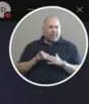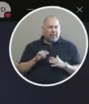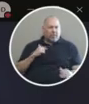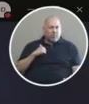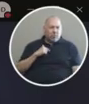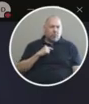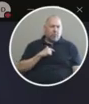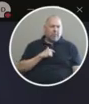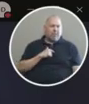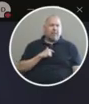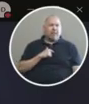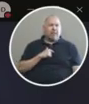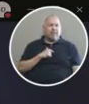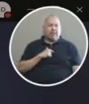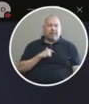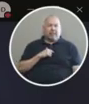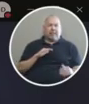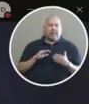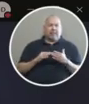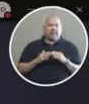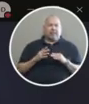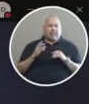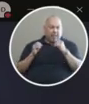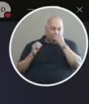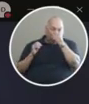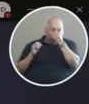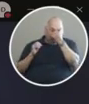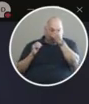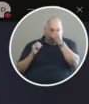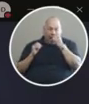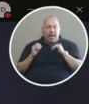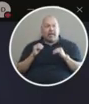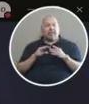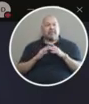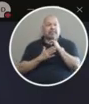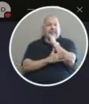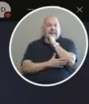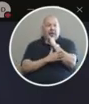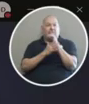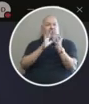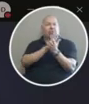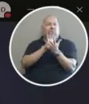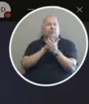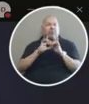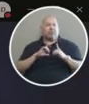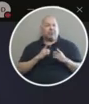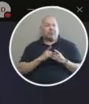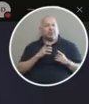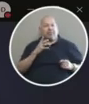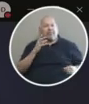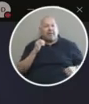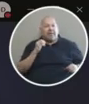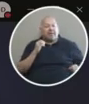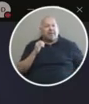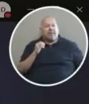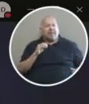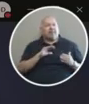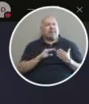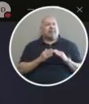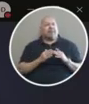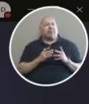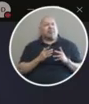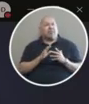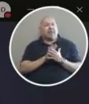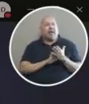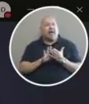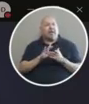we, as a city and a county and school districts and community college